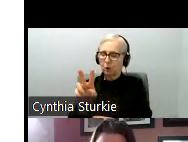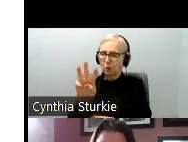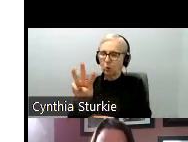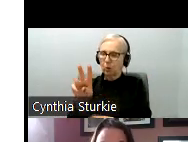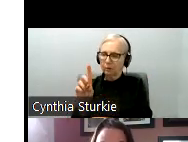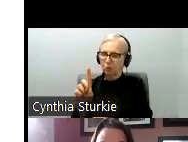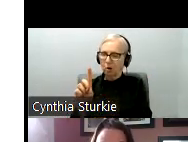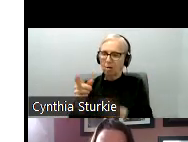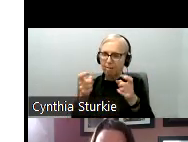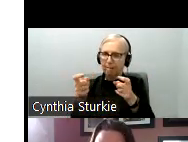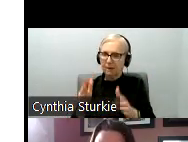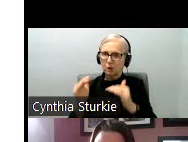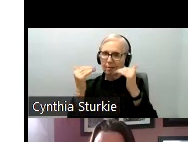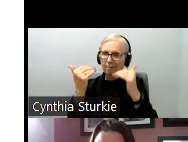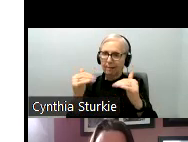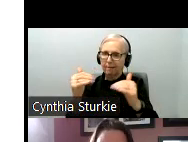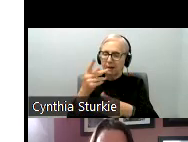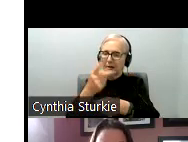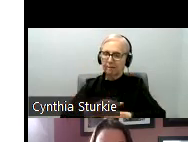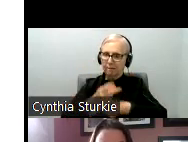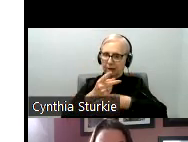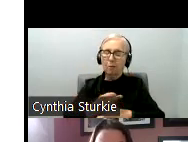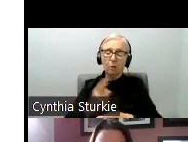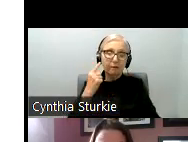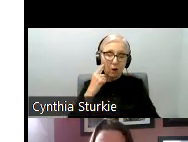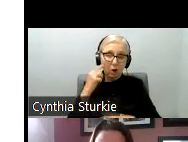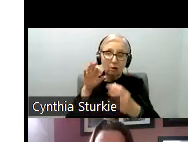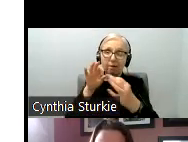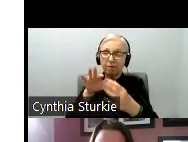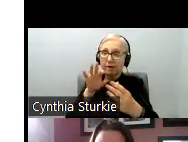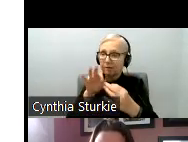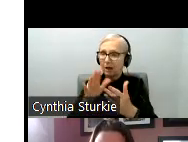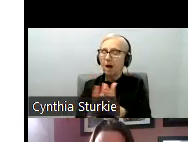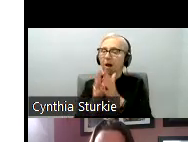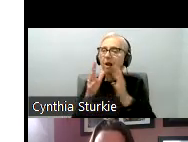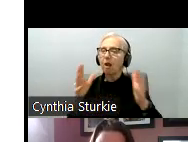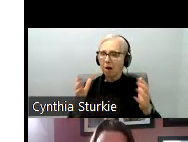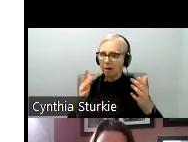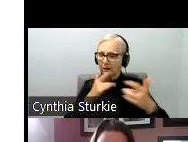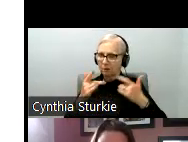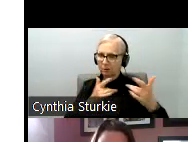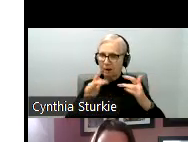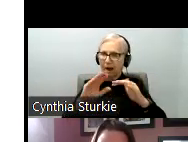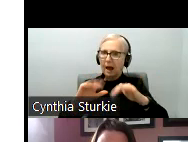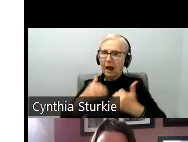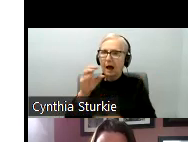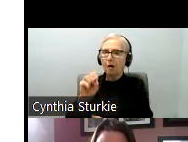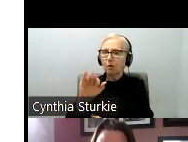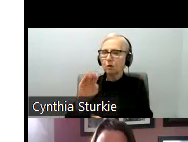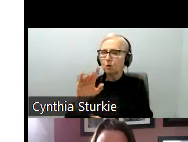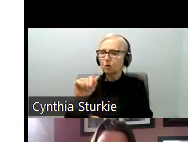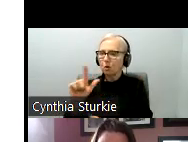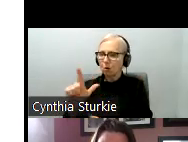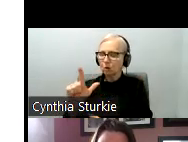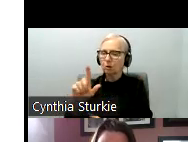of care. And we have heard the feedback that there's a lot of concern about how the social detox model might be impacted,